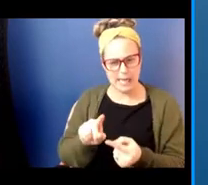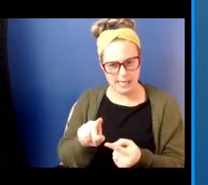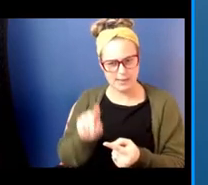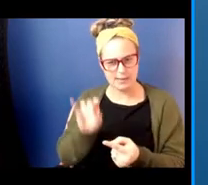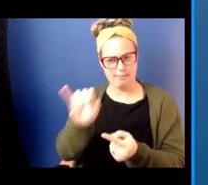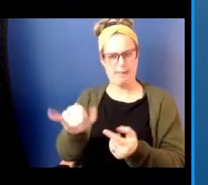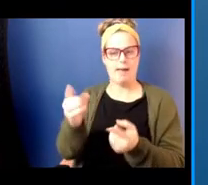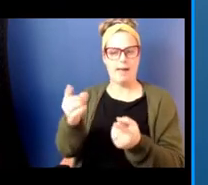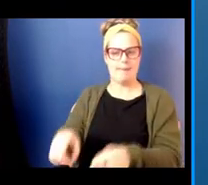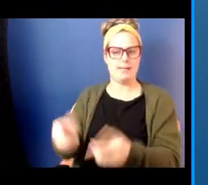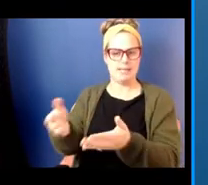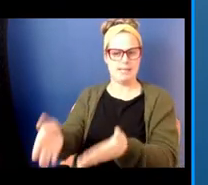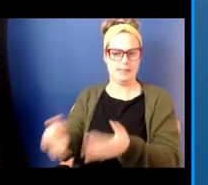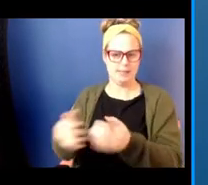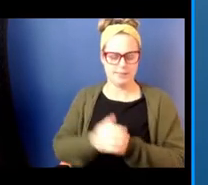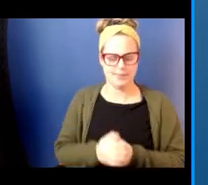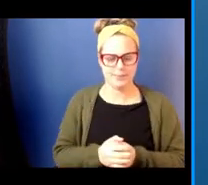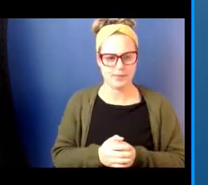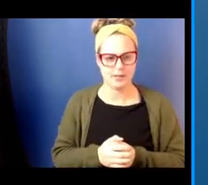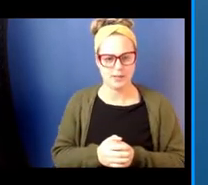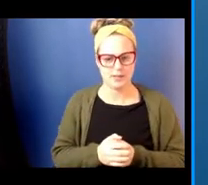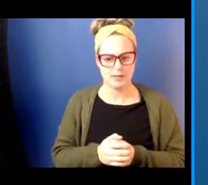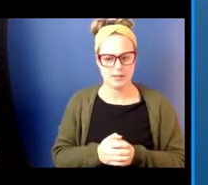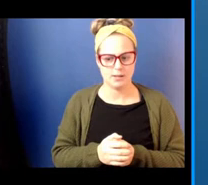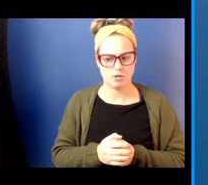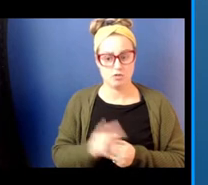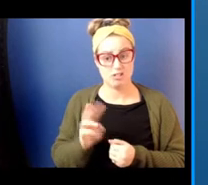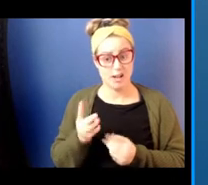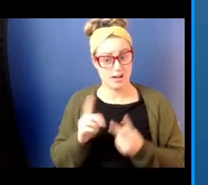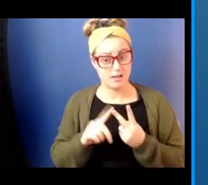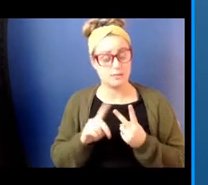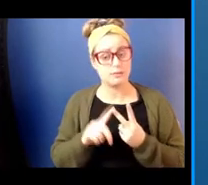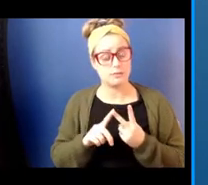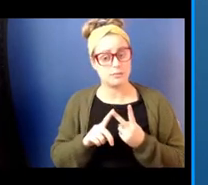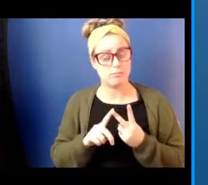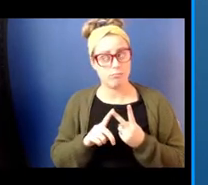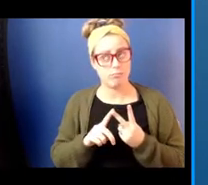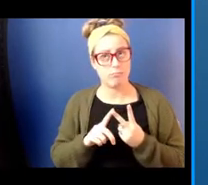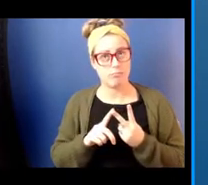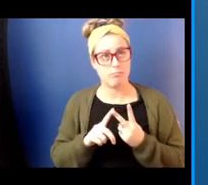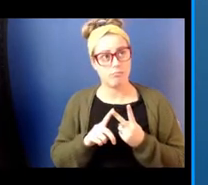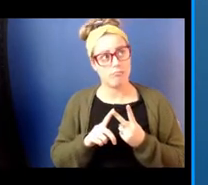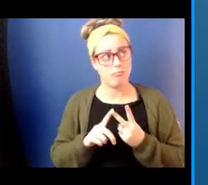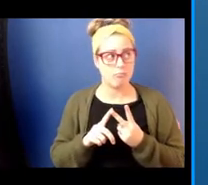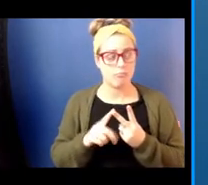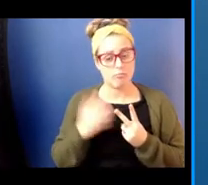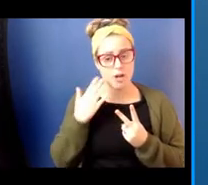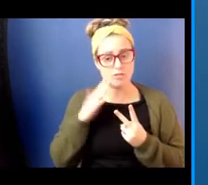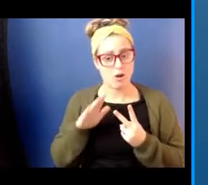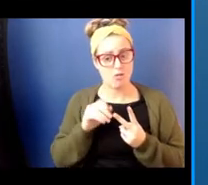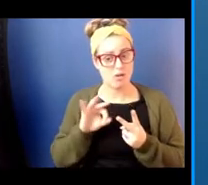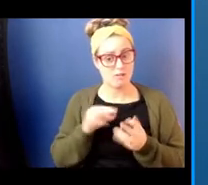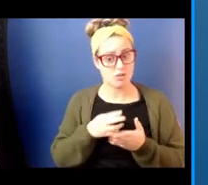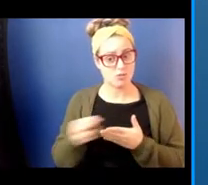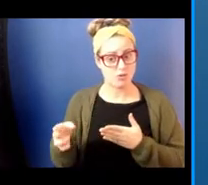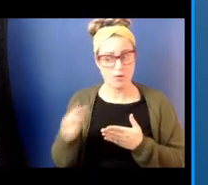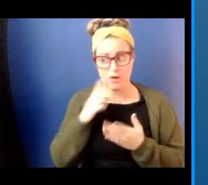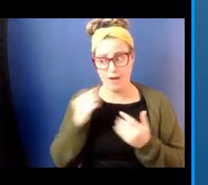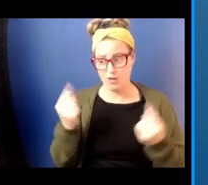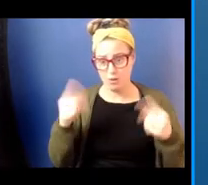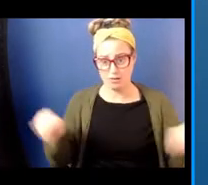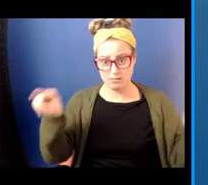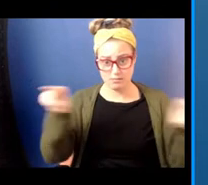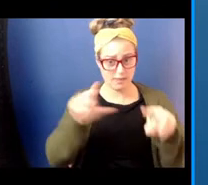second um I don't know if this is true of everybody in the committee but for the last several